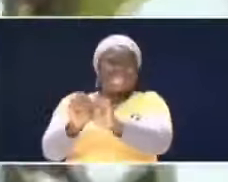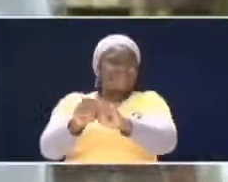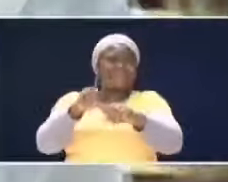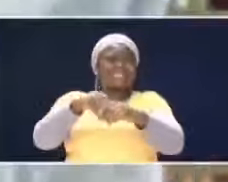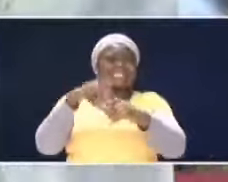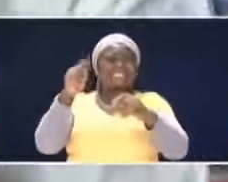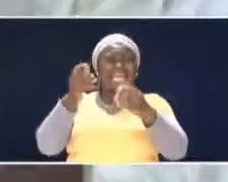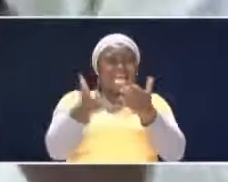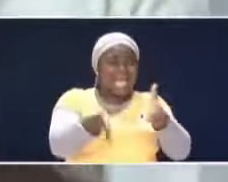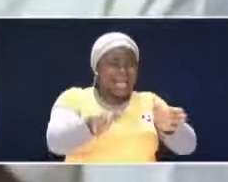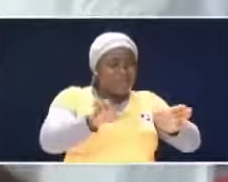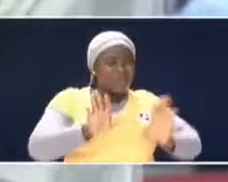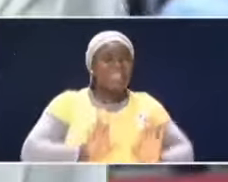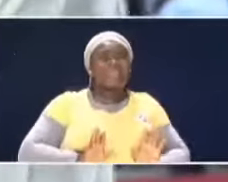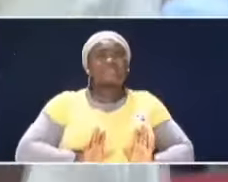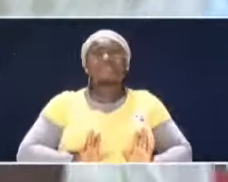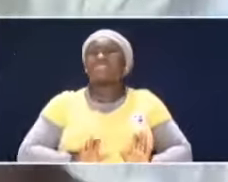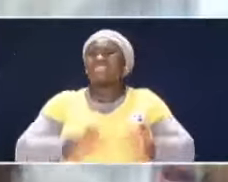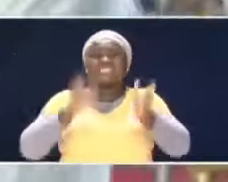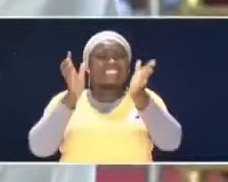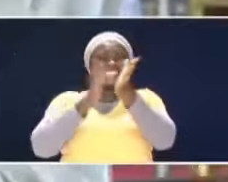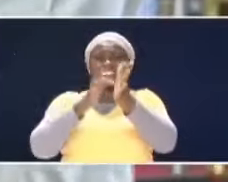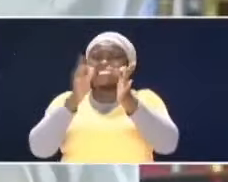even in the grave.